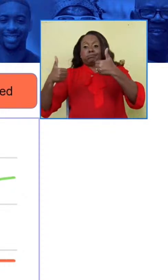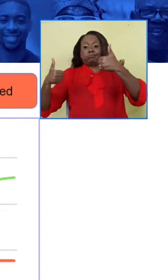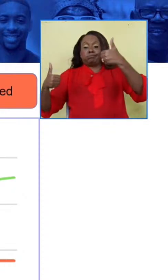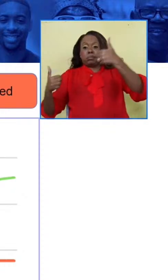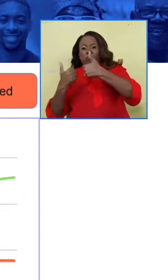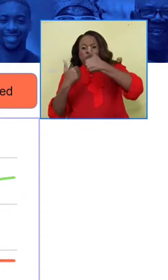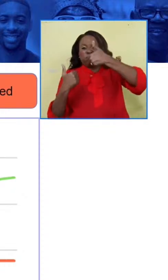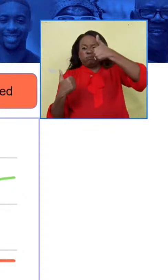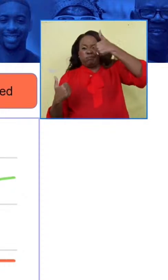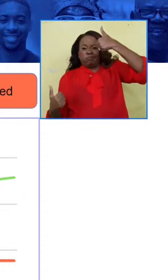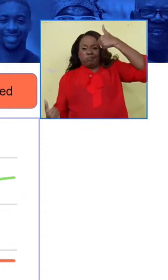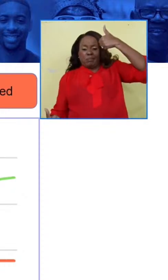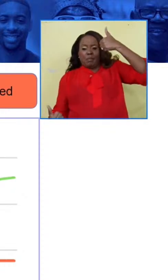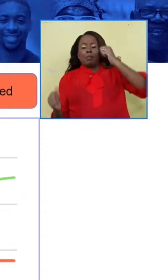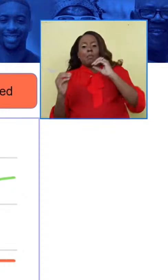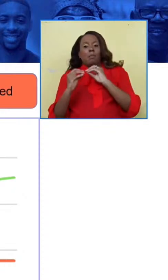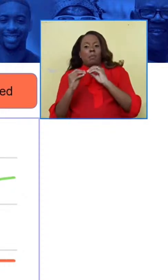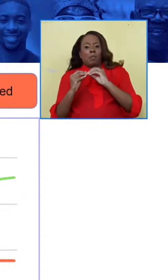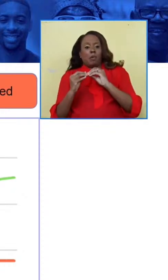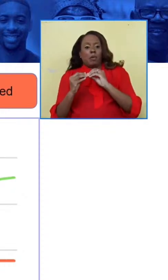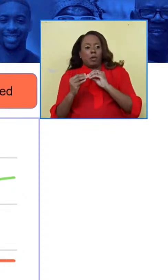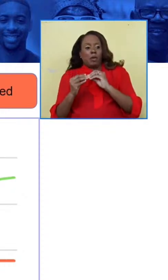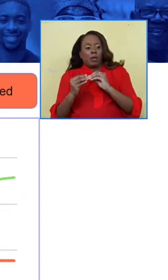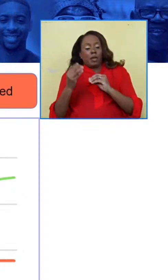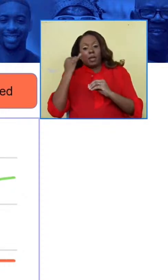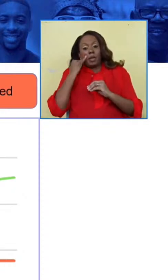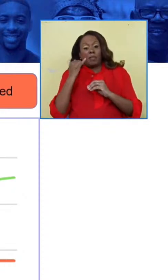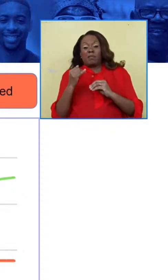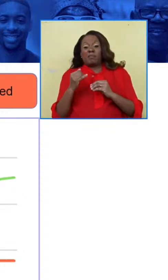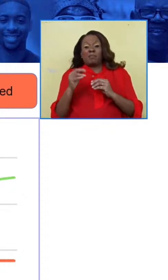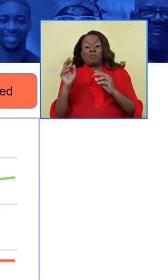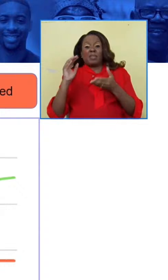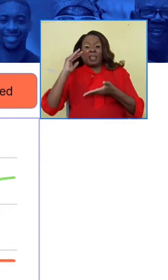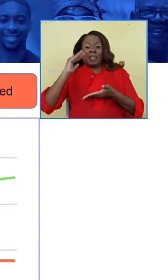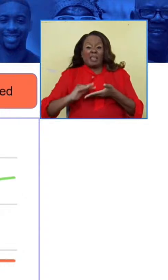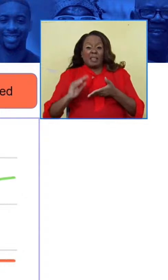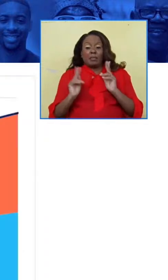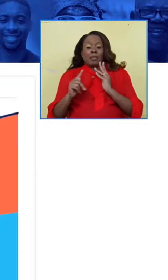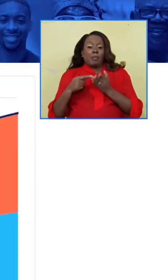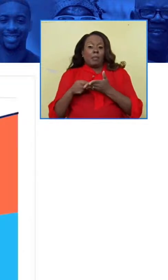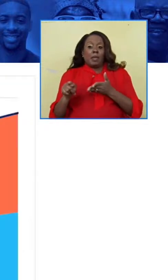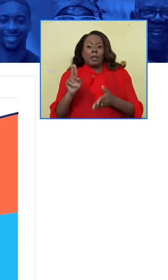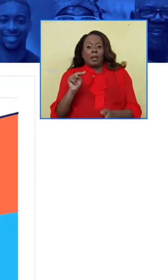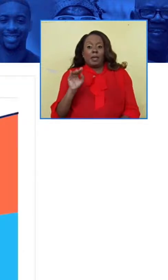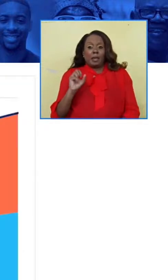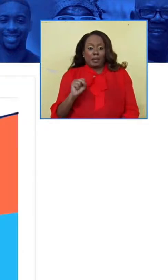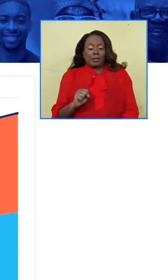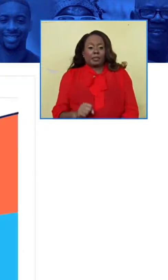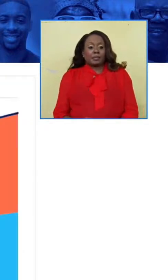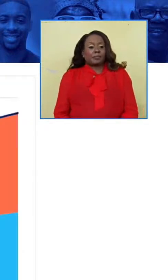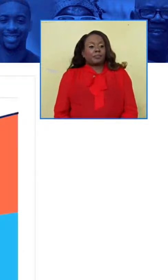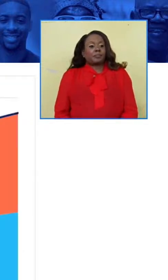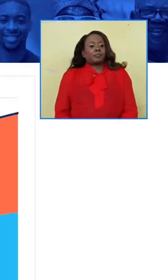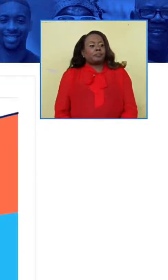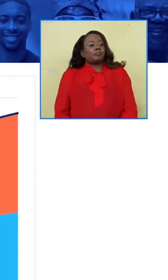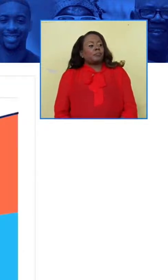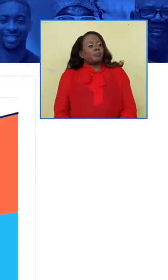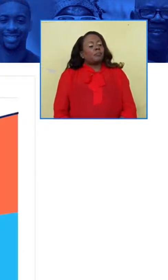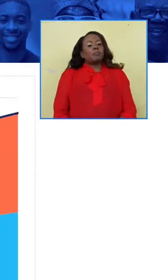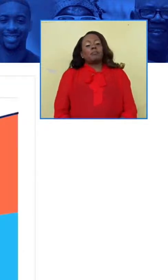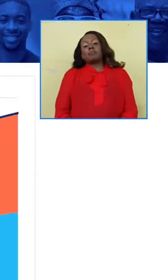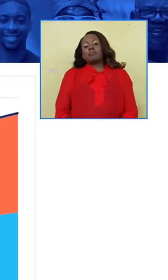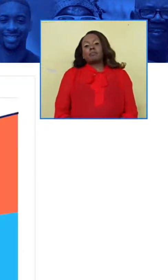persons to the population, and we also have fewer contributors being projected. When we convert that into dollars and